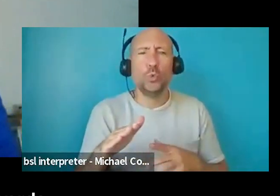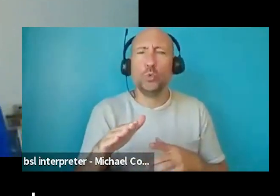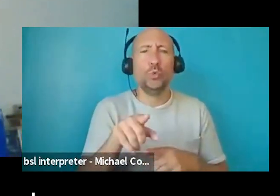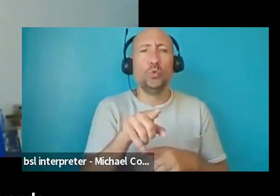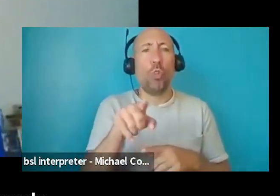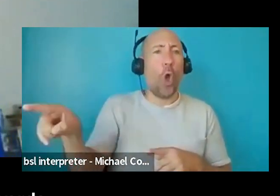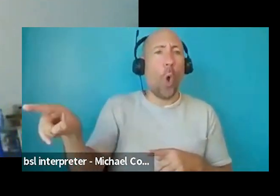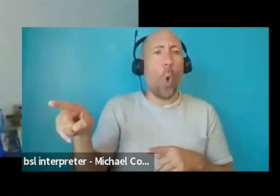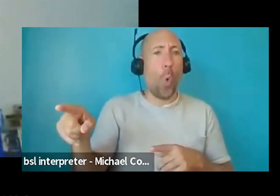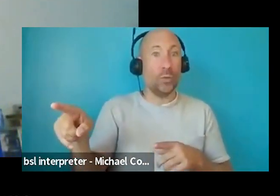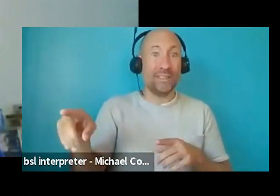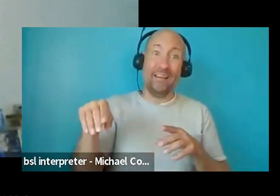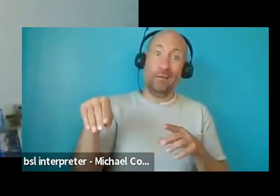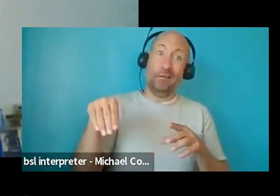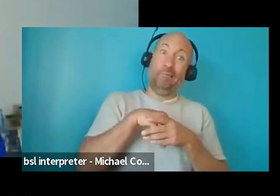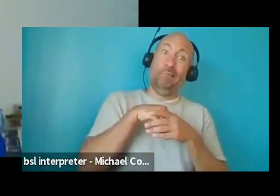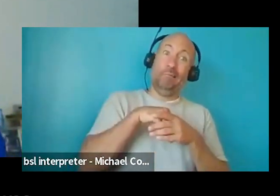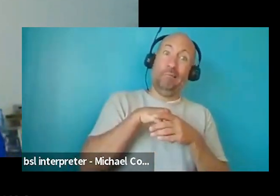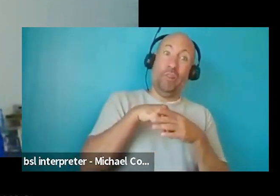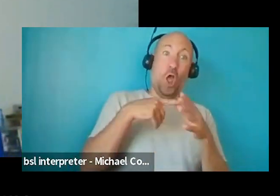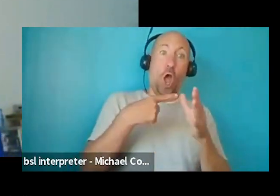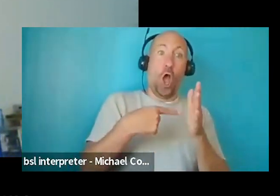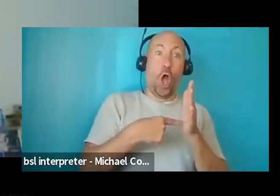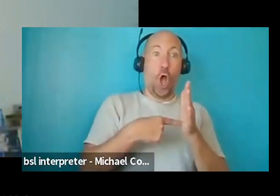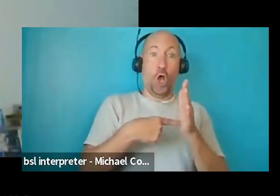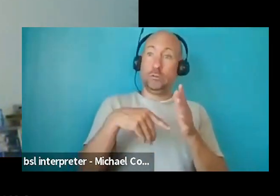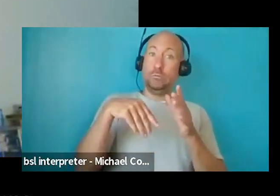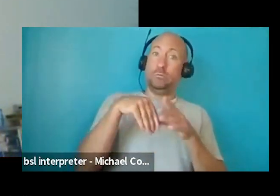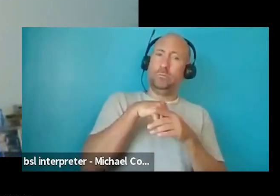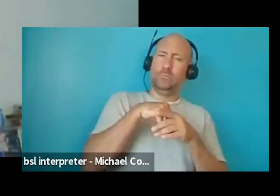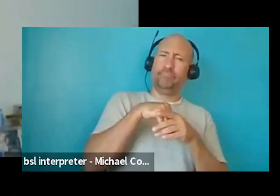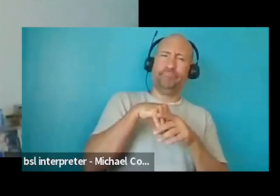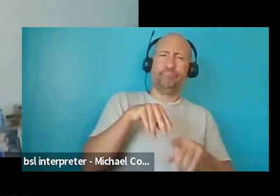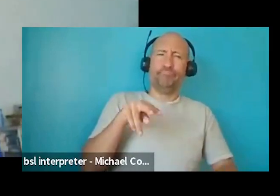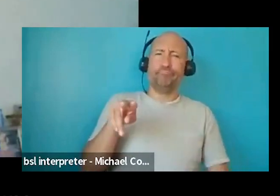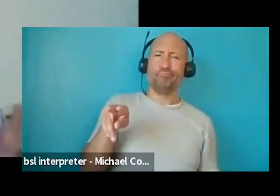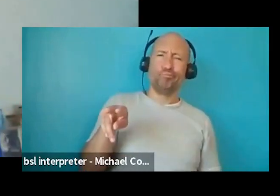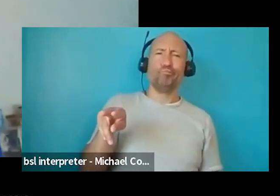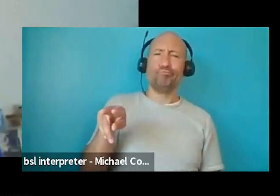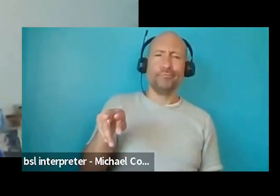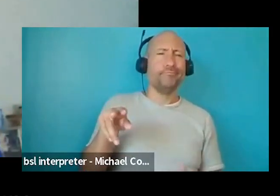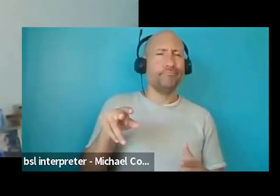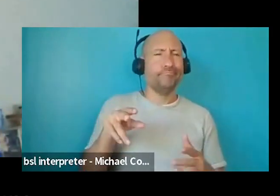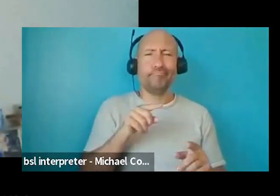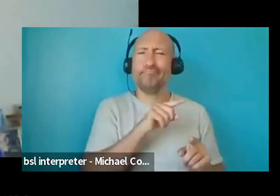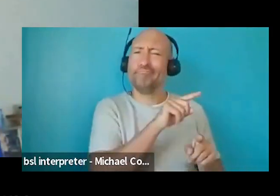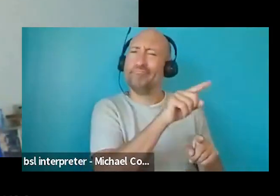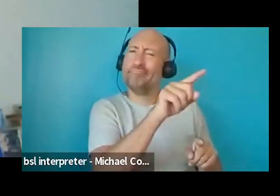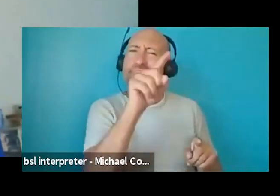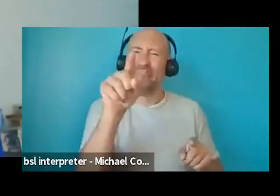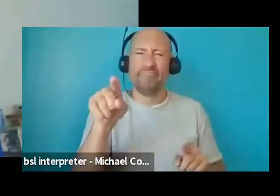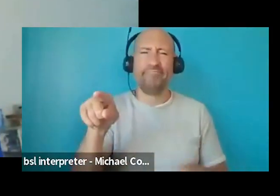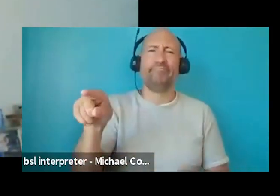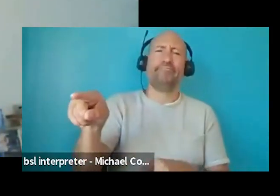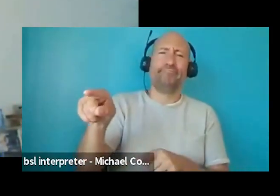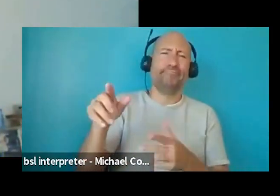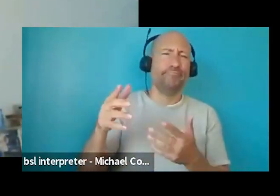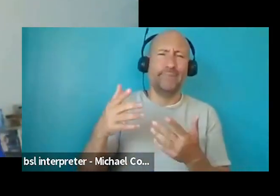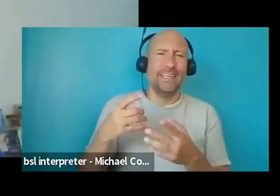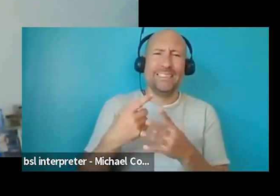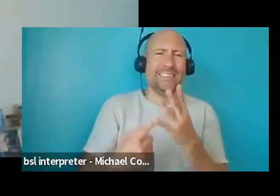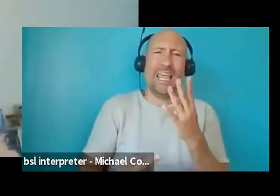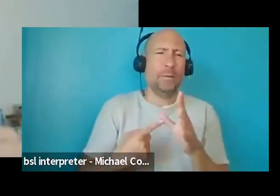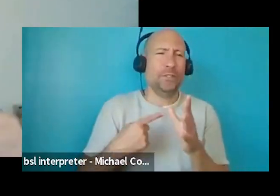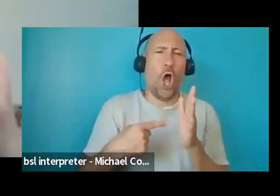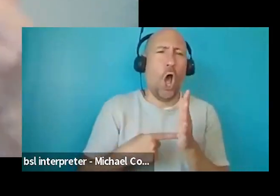arts is, we noticed that very often there was a consideration that disabled artists are